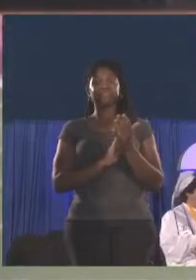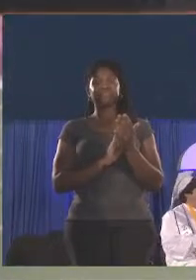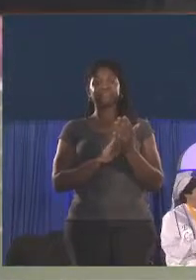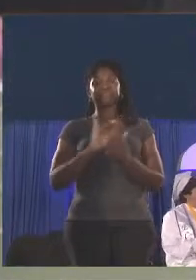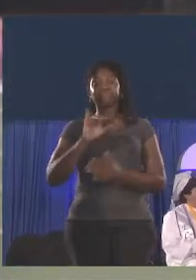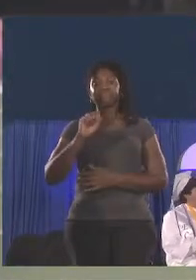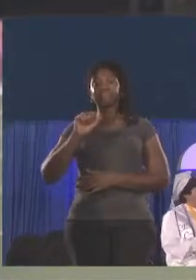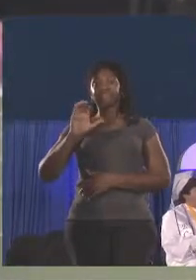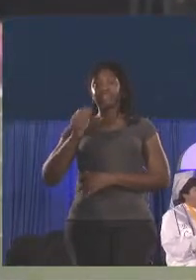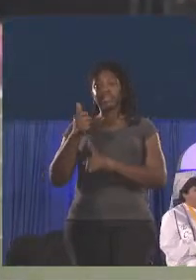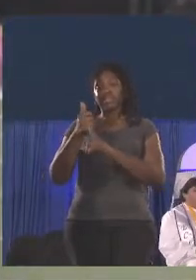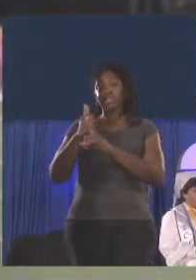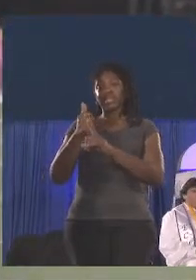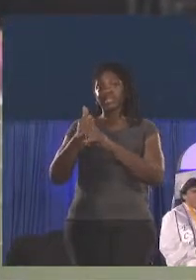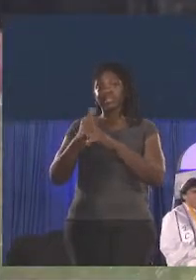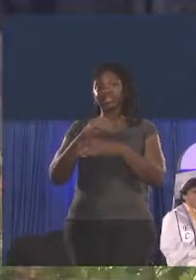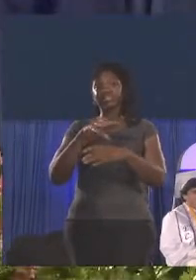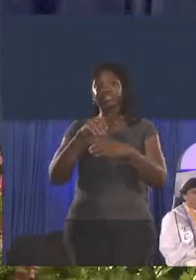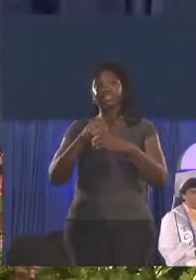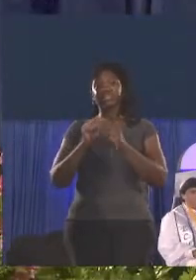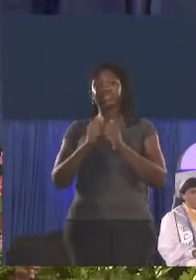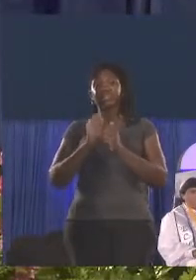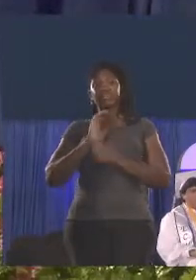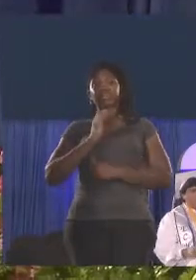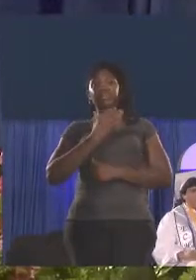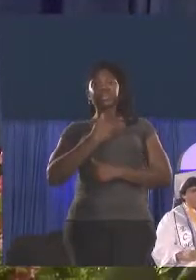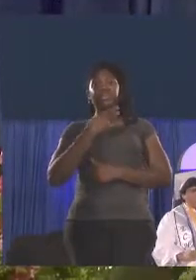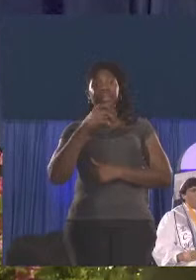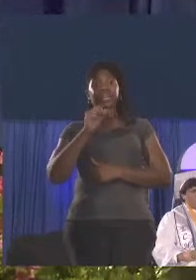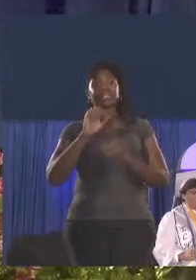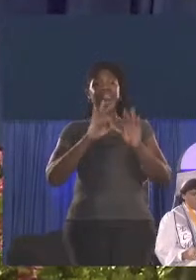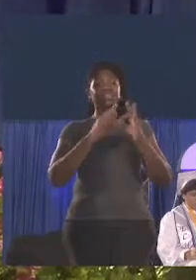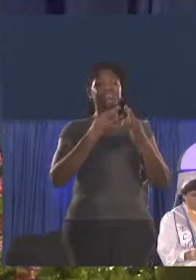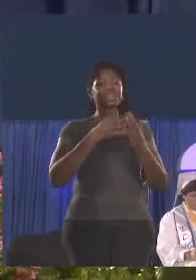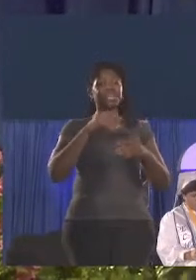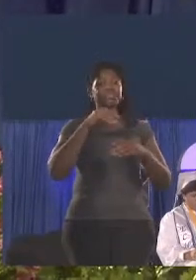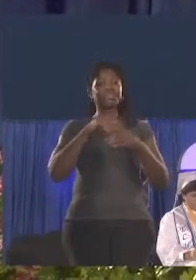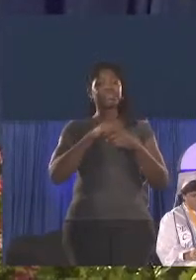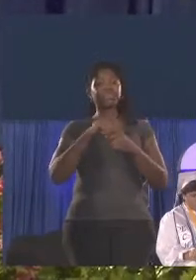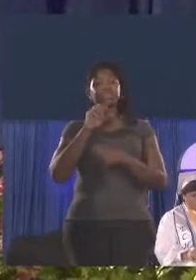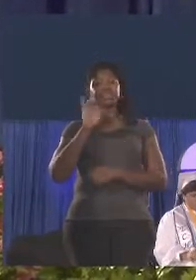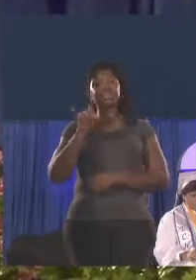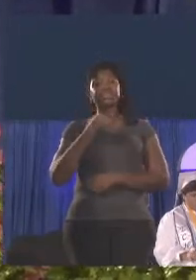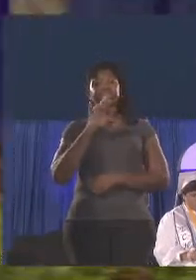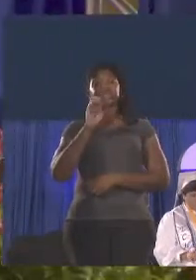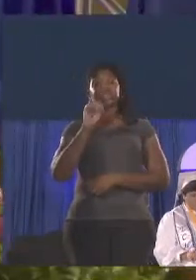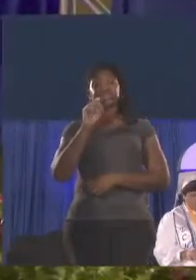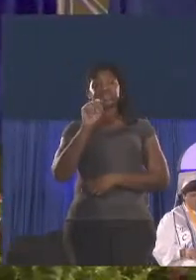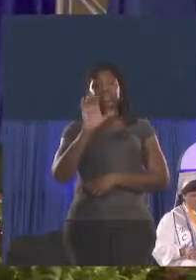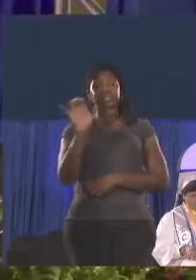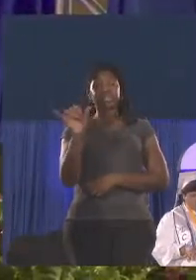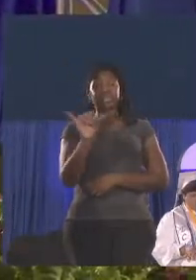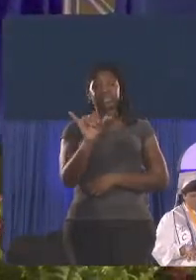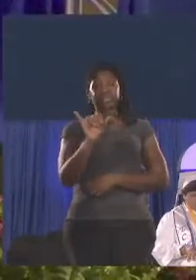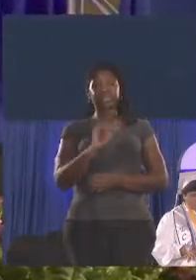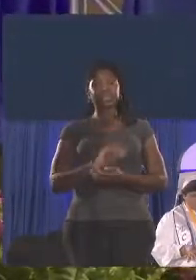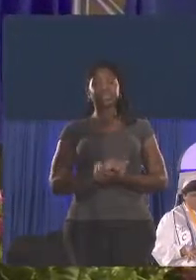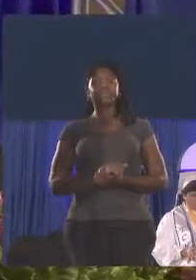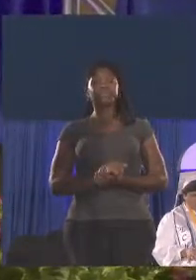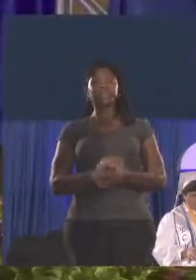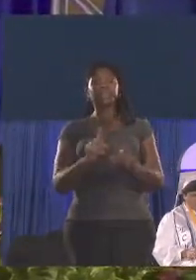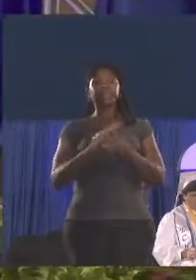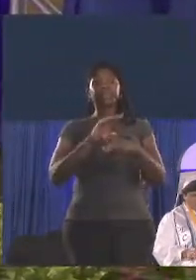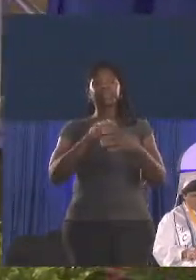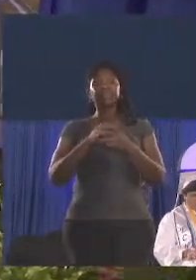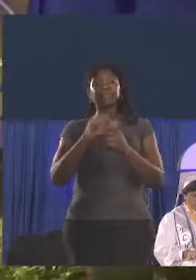Isaac was part of our Brack Familia and JROTC Eagle Battalion, as well as our Media